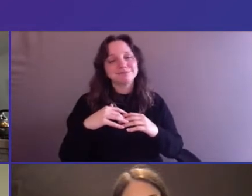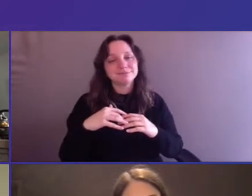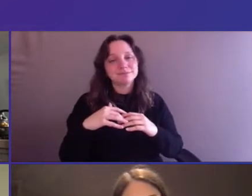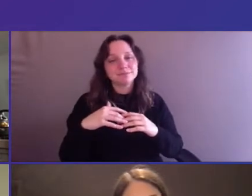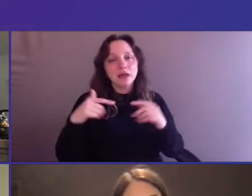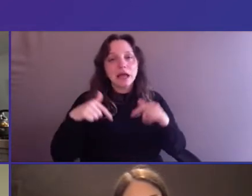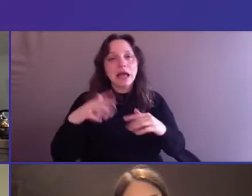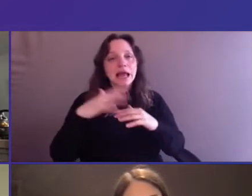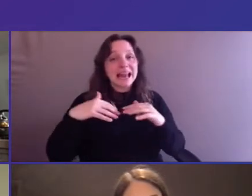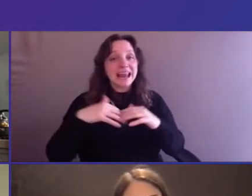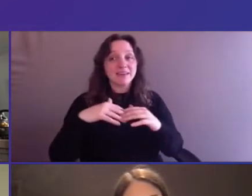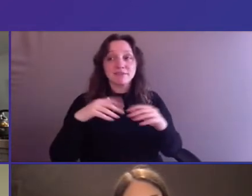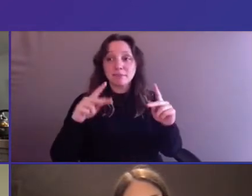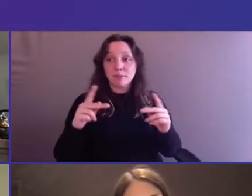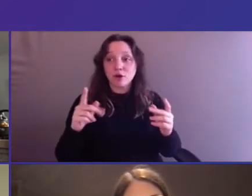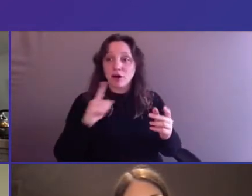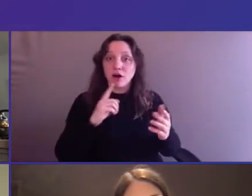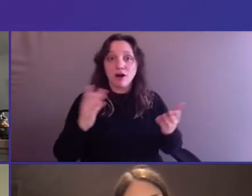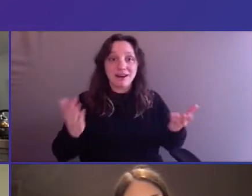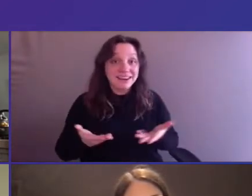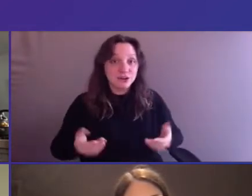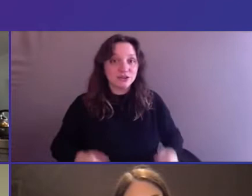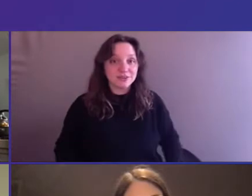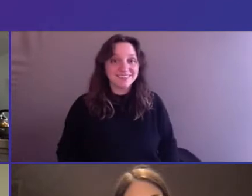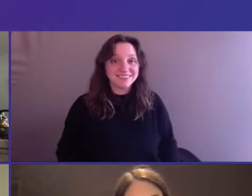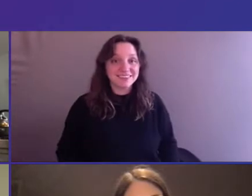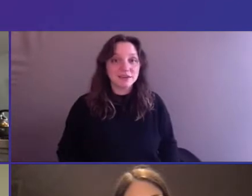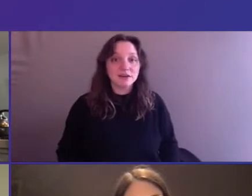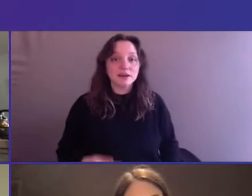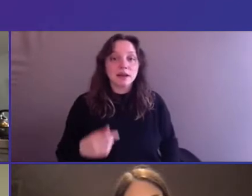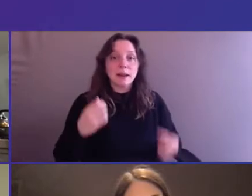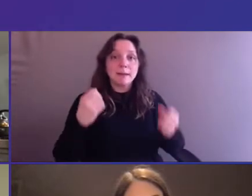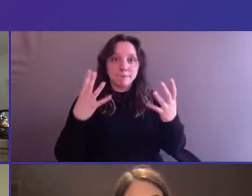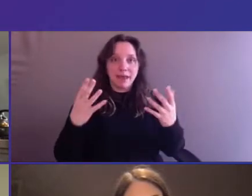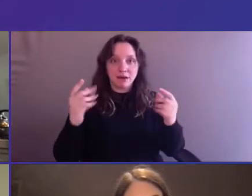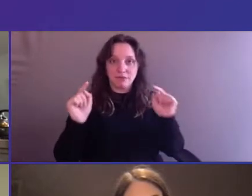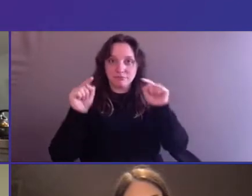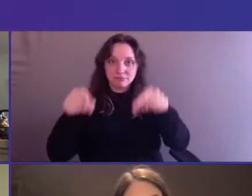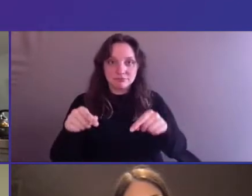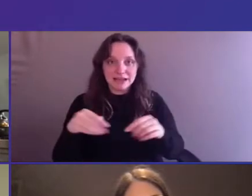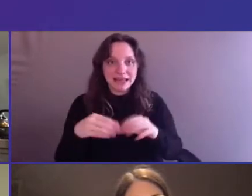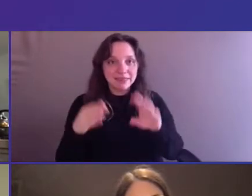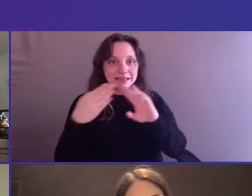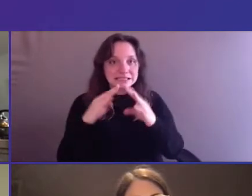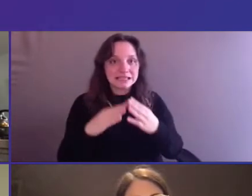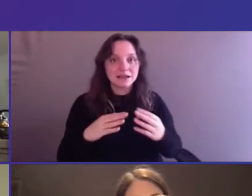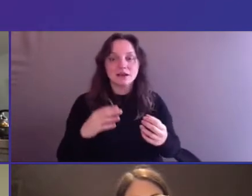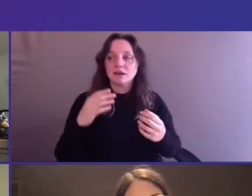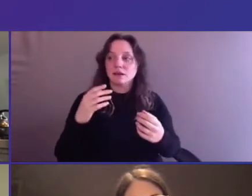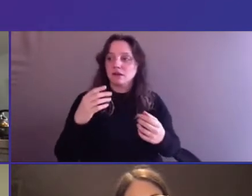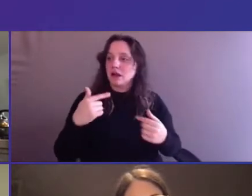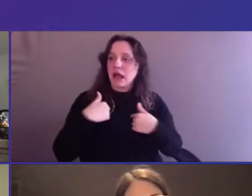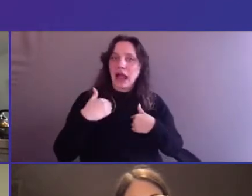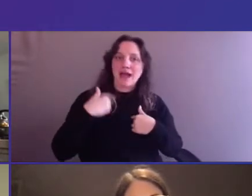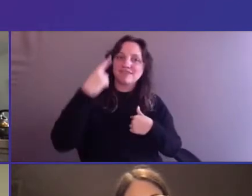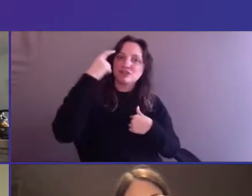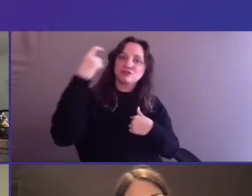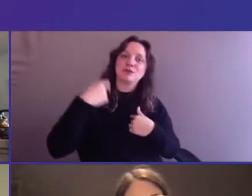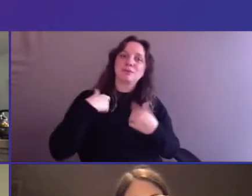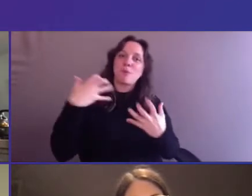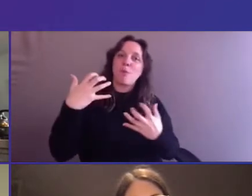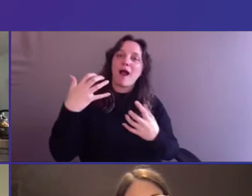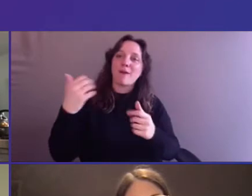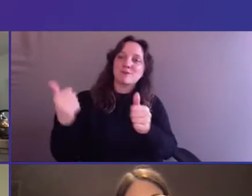people are there. Native people come to the city to live, to pursue various dreams, just like everybody else does. But the